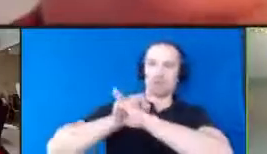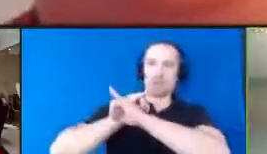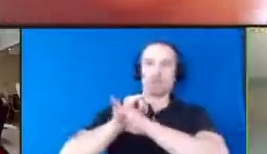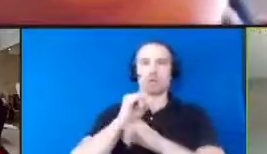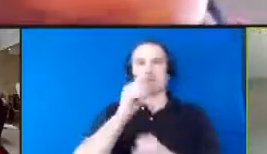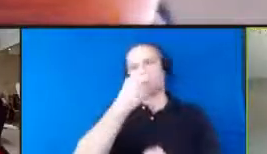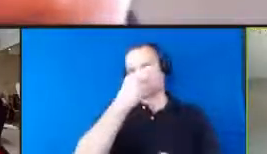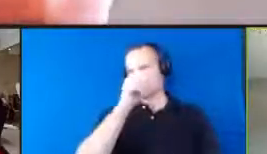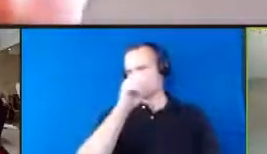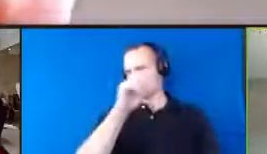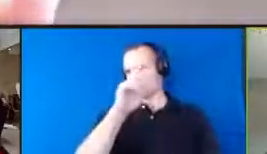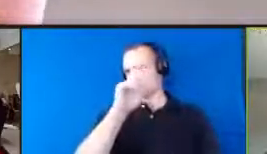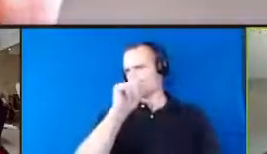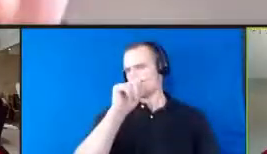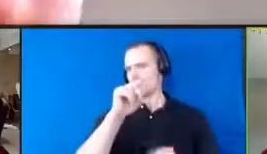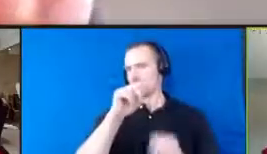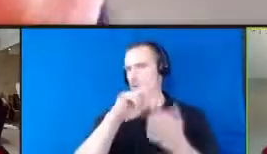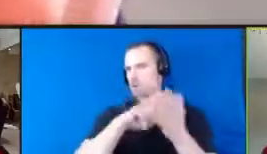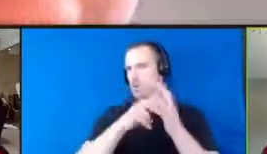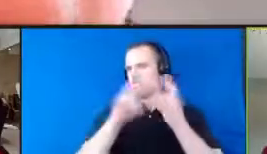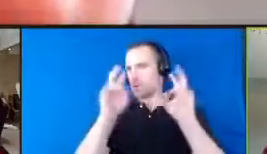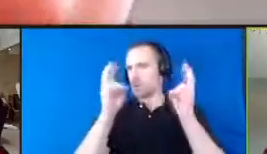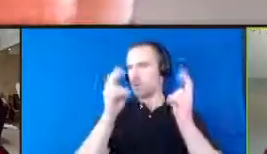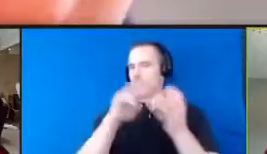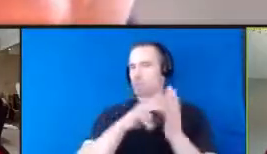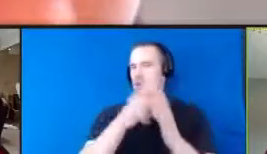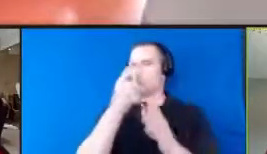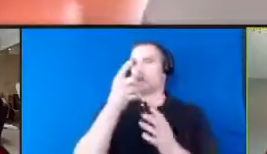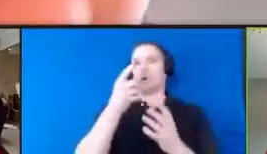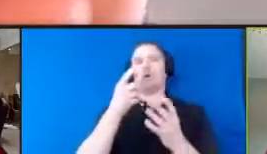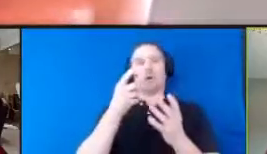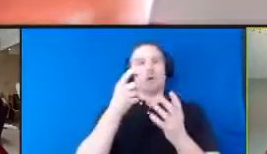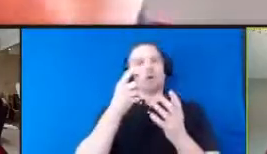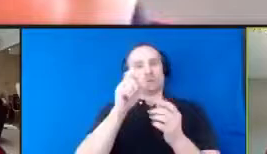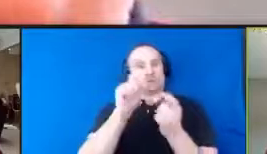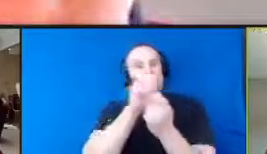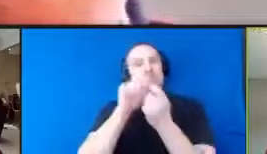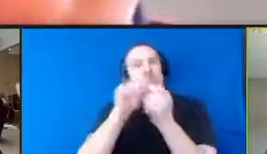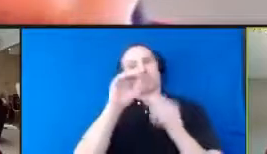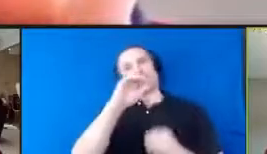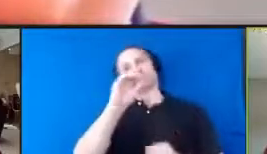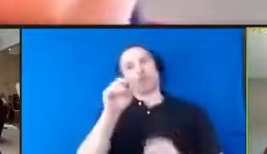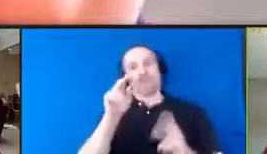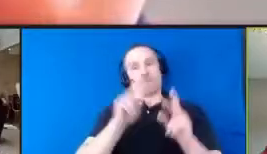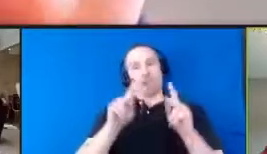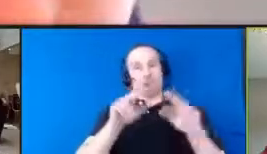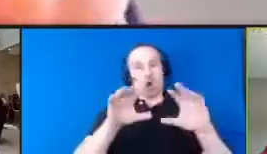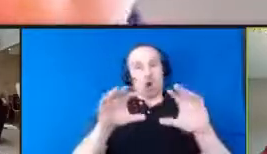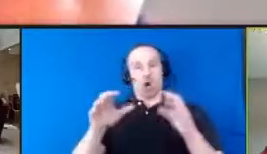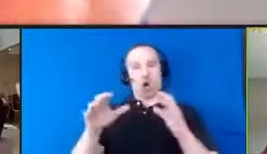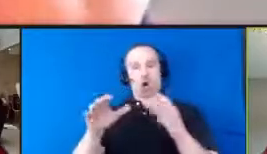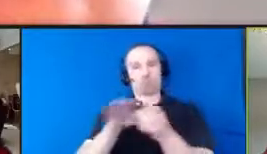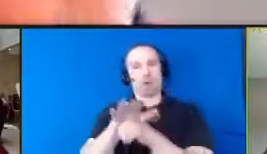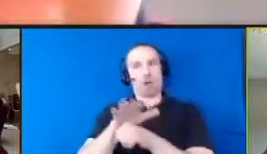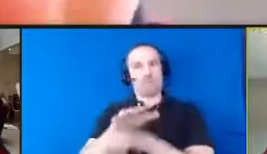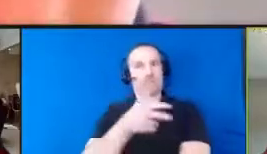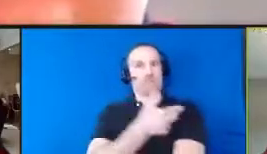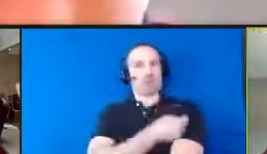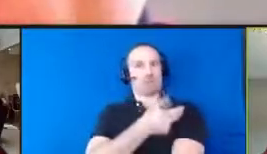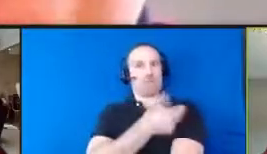immunity means you get to a percentage of the population vaccinated. And what that means is when the virus goes